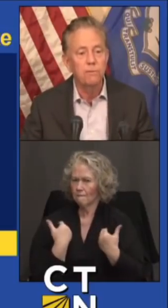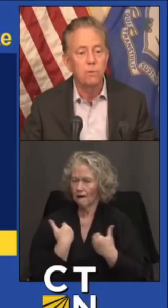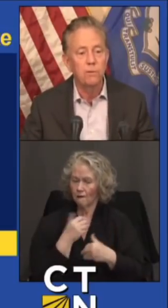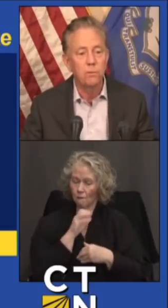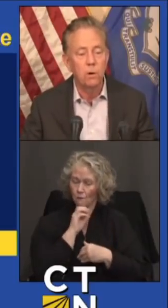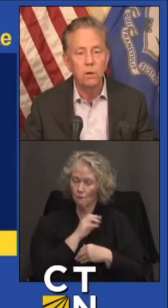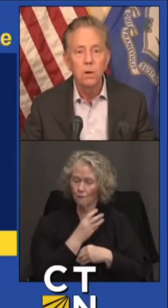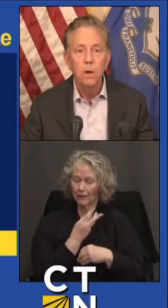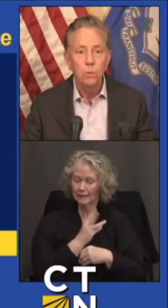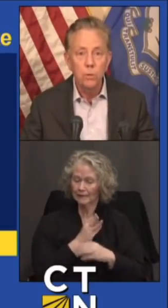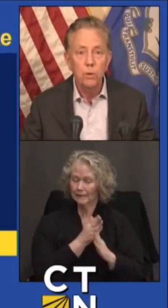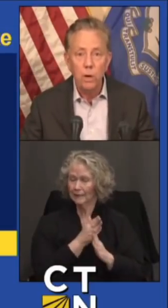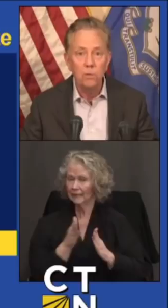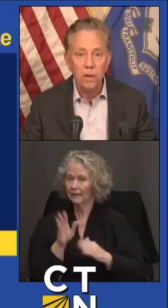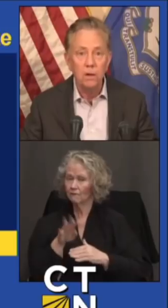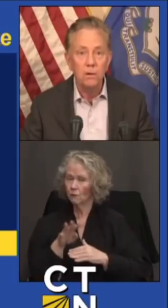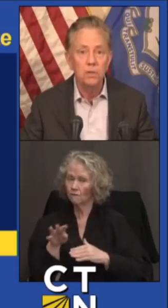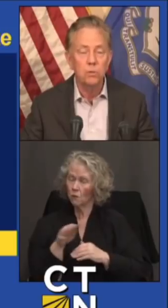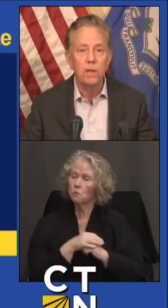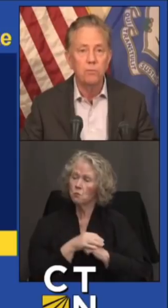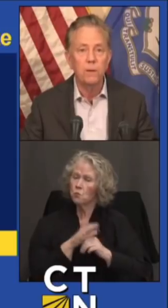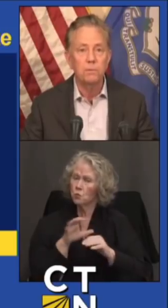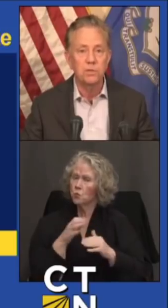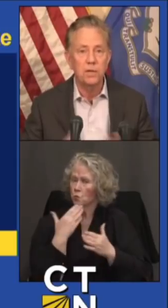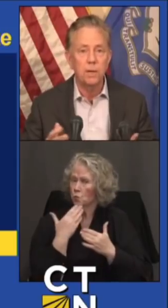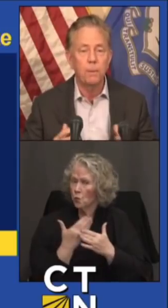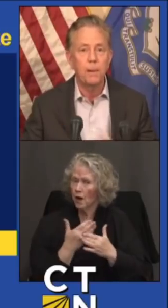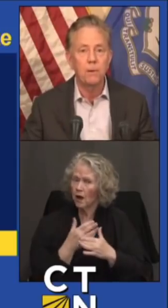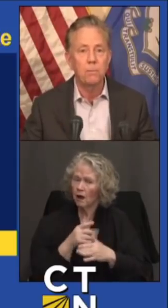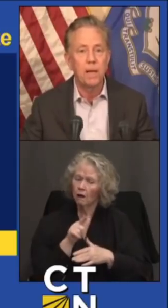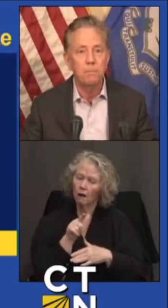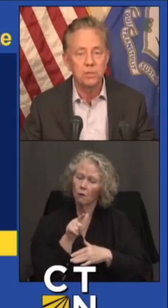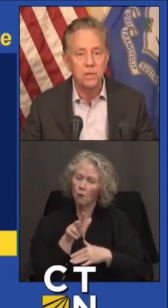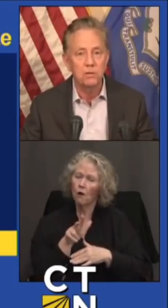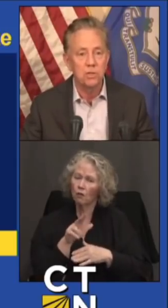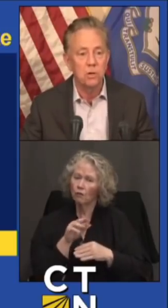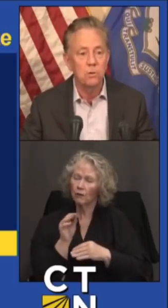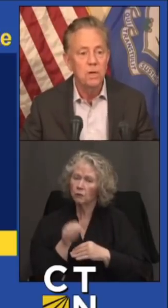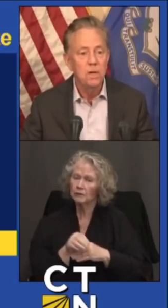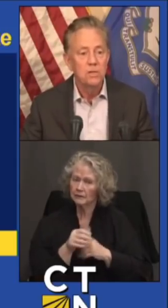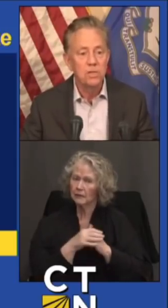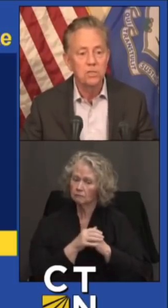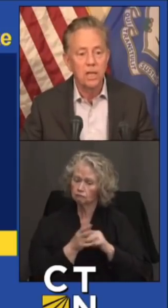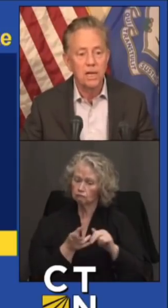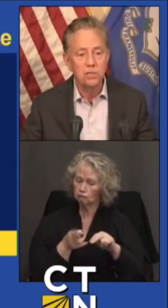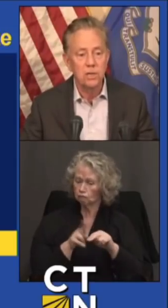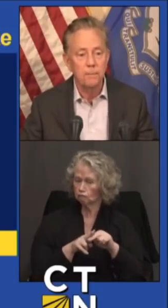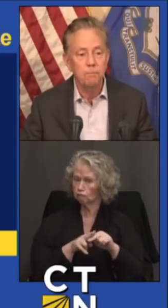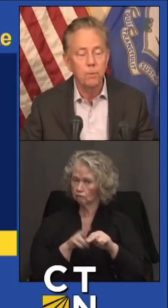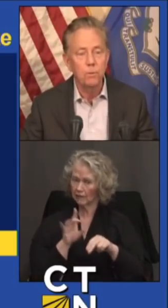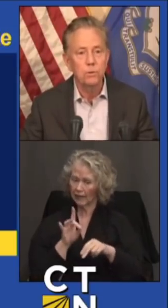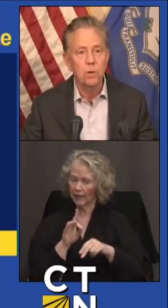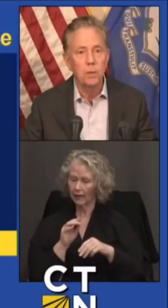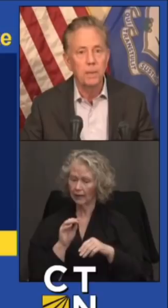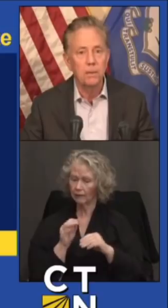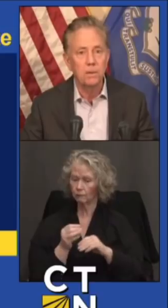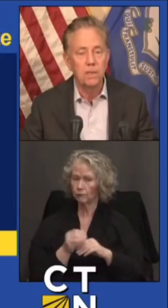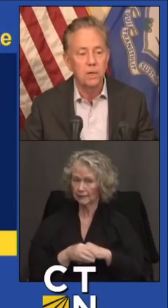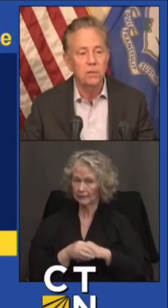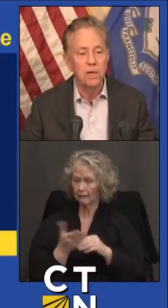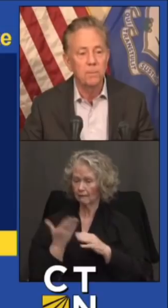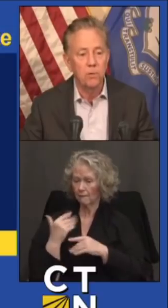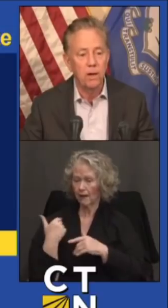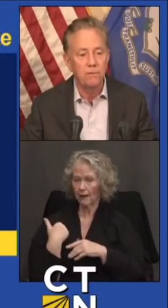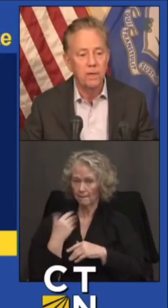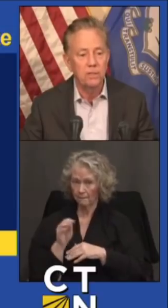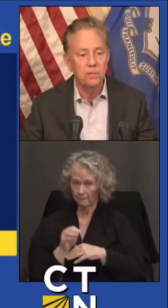16 to 44. We're doing well there, 23%, up about 8% or so since last time. We'll talk about the